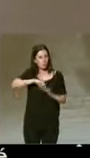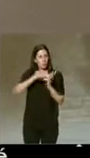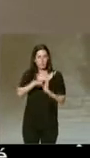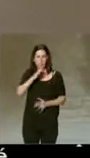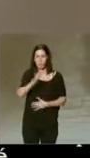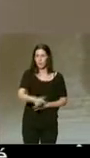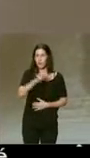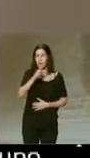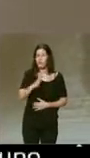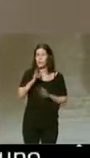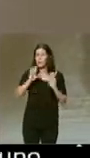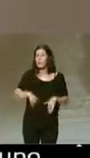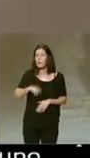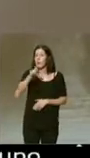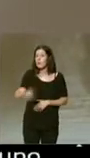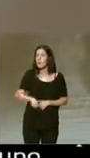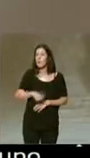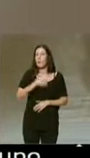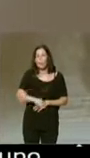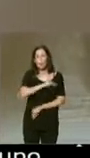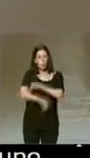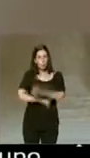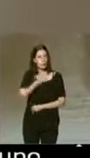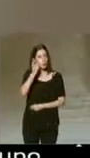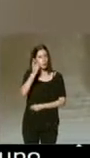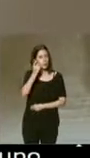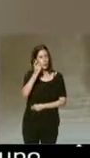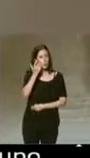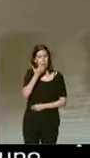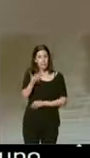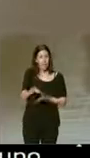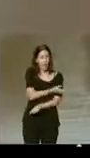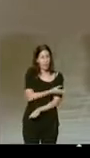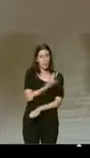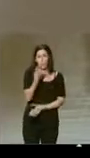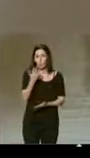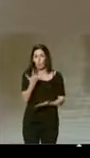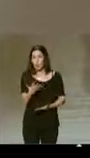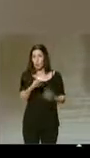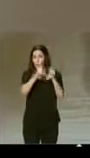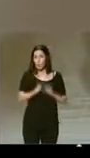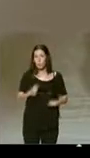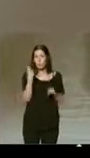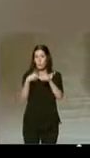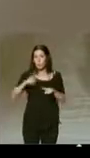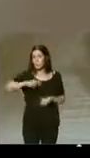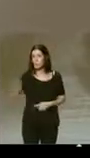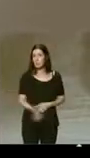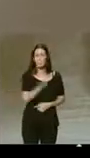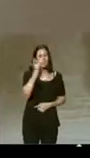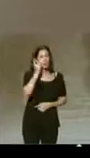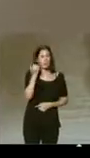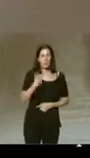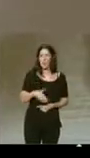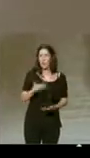personal challenge to do this right, and it was a personal challenge for us to get this person managing this adequately, because if that